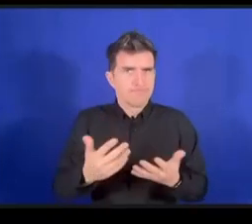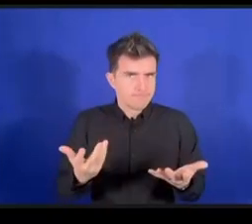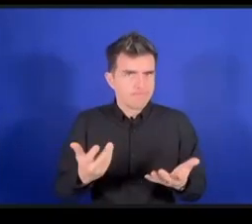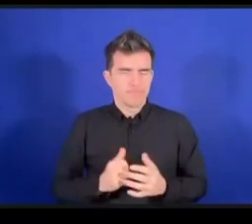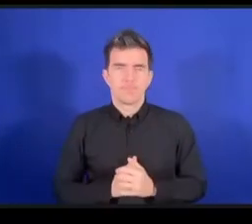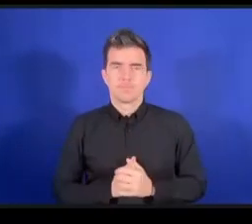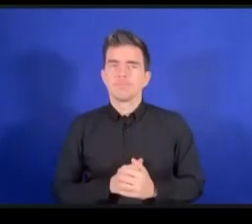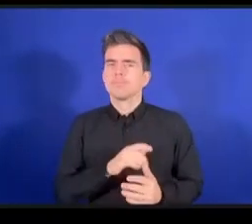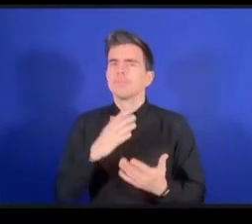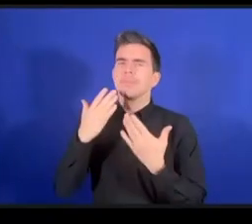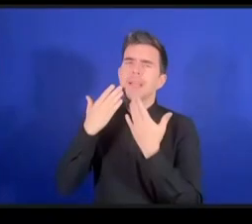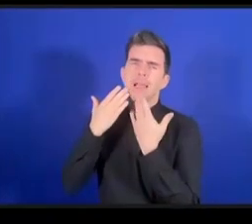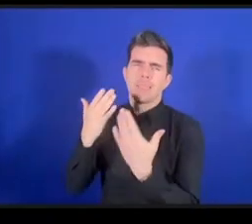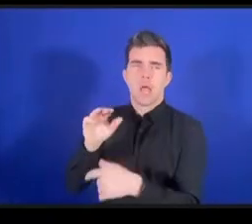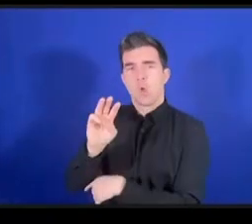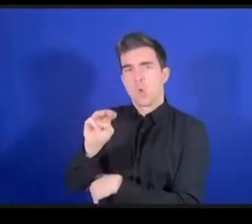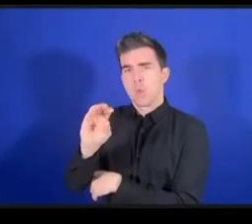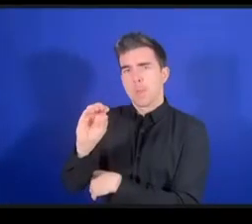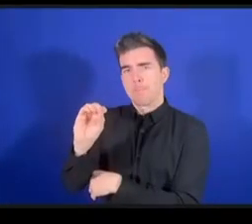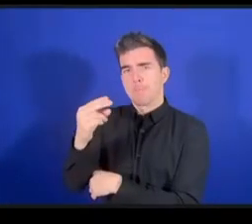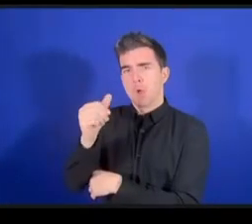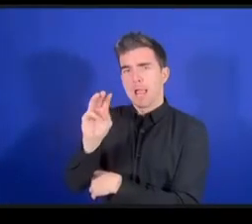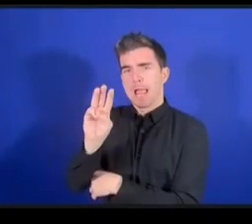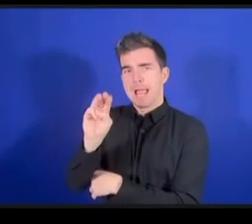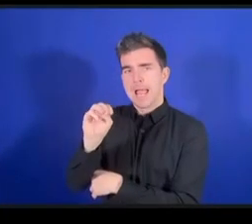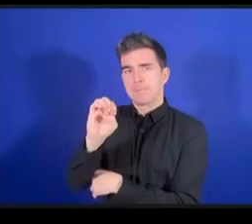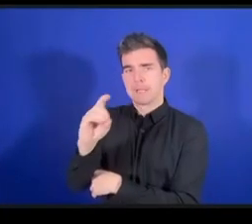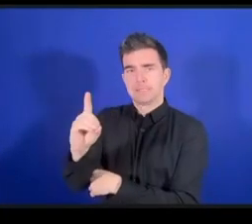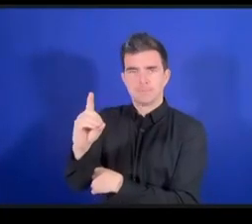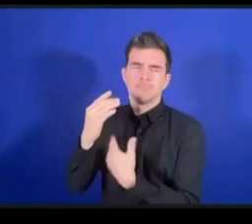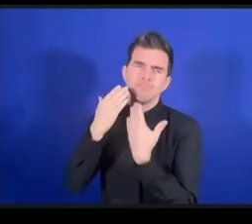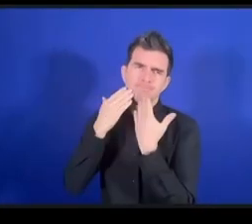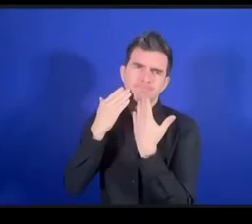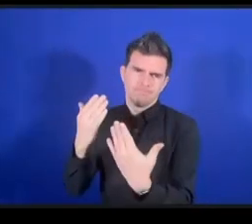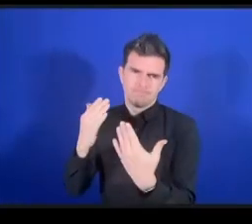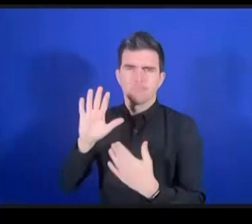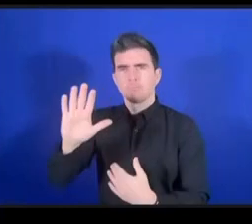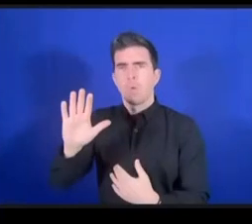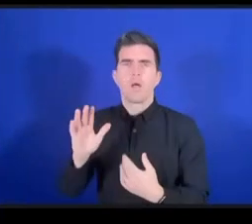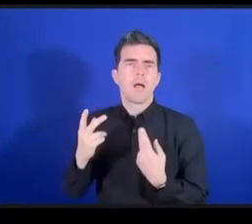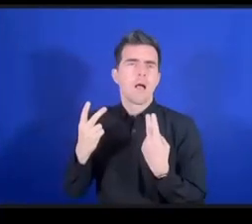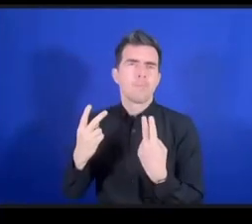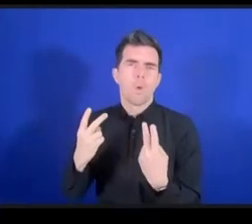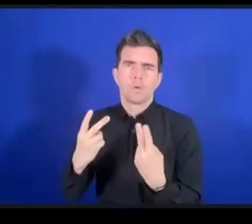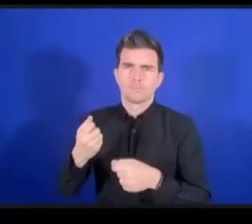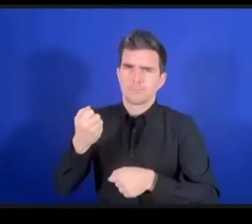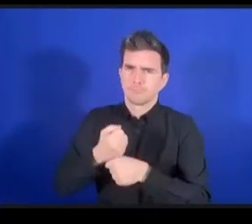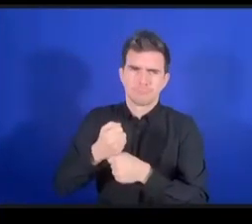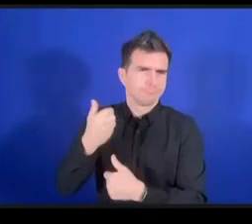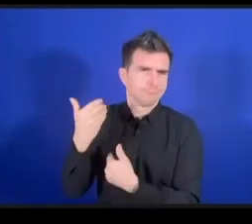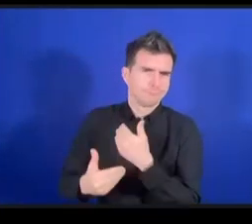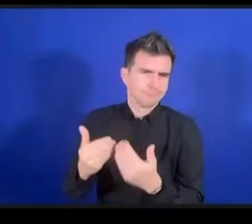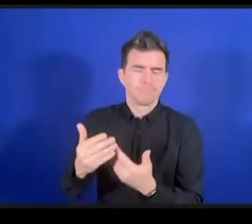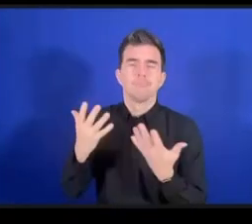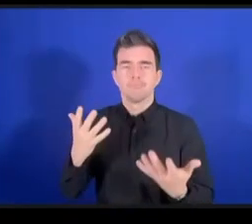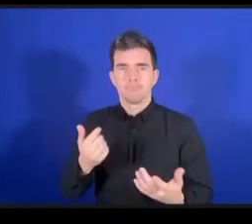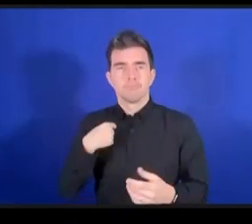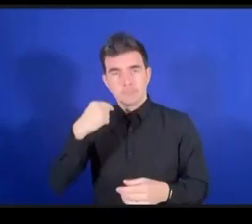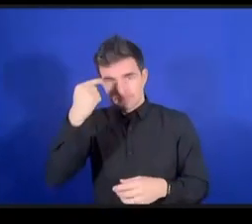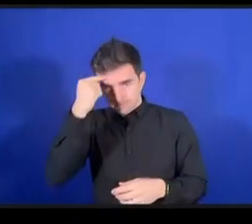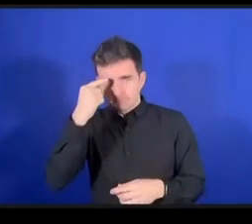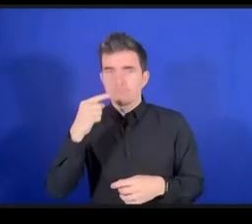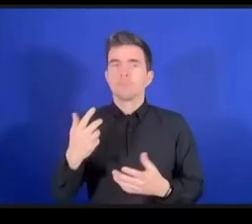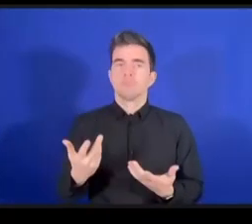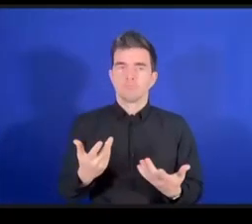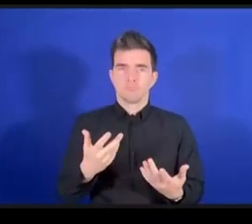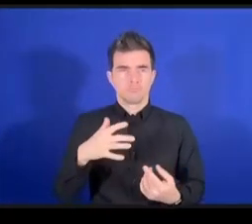thanks to the DCAD that we have made big progress on accessibility for participants at IGF meetings. once again,